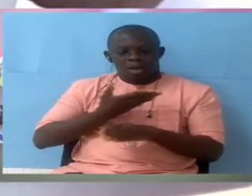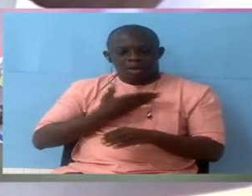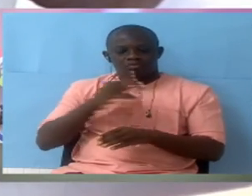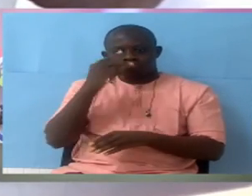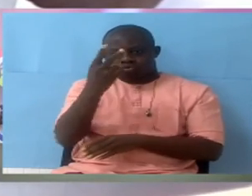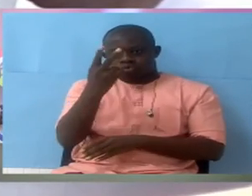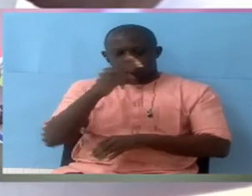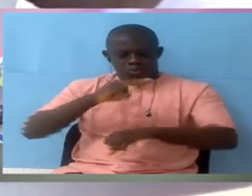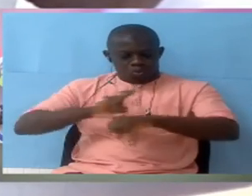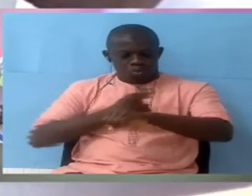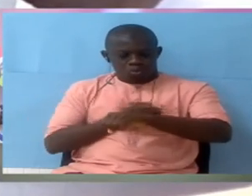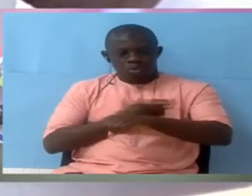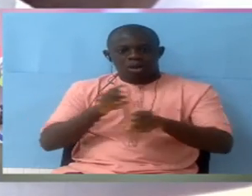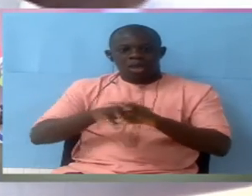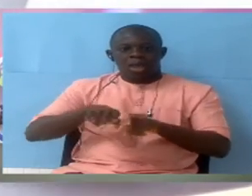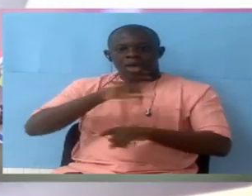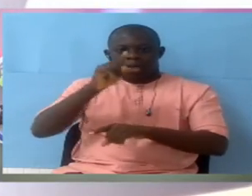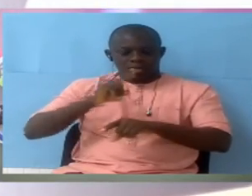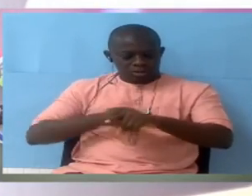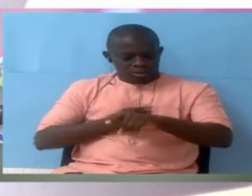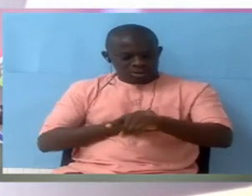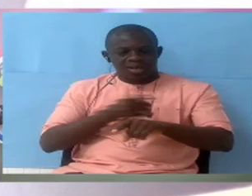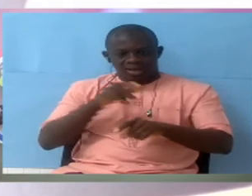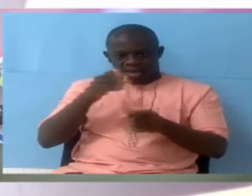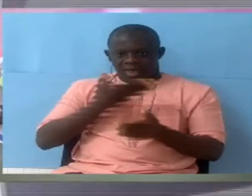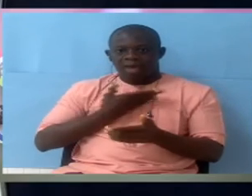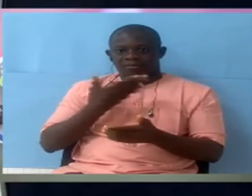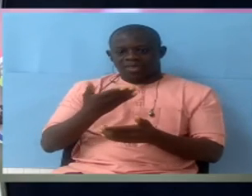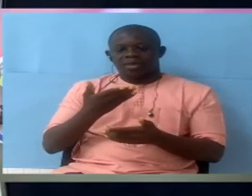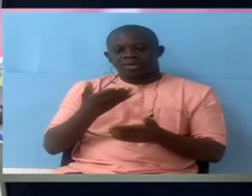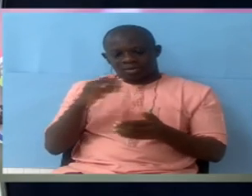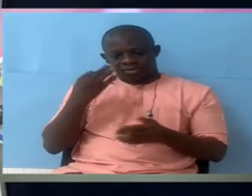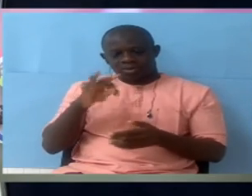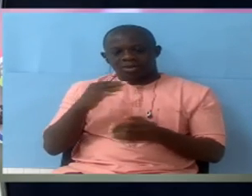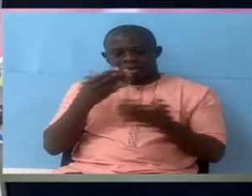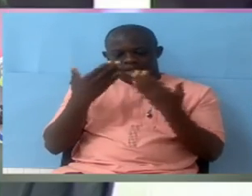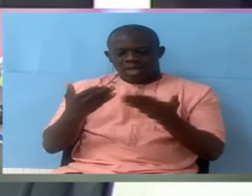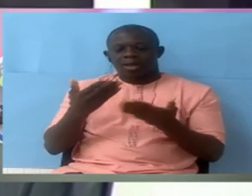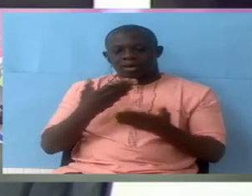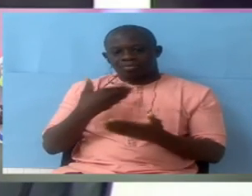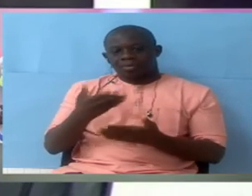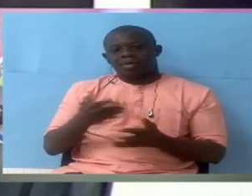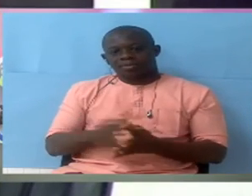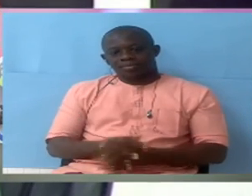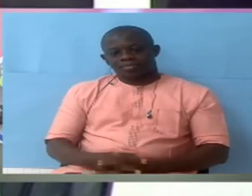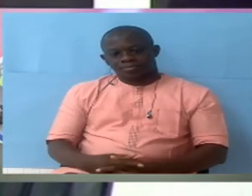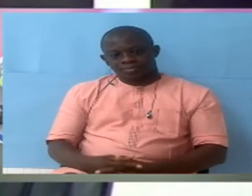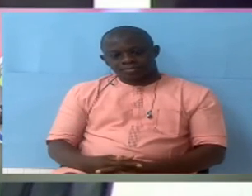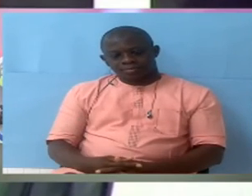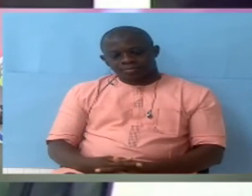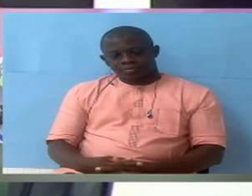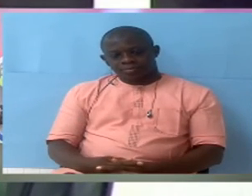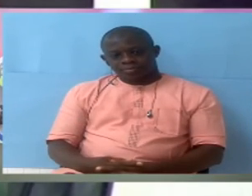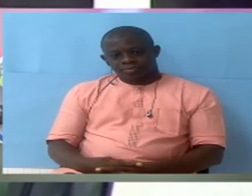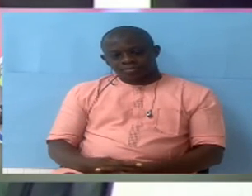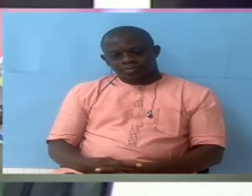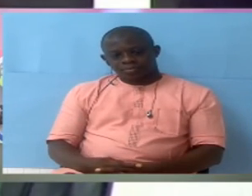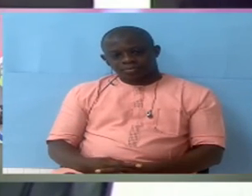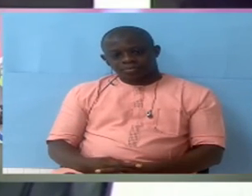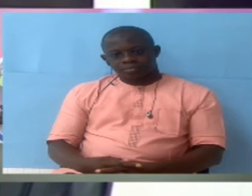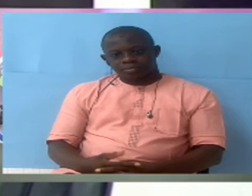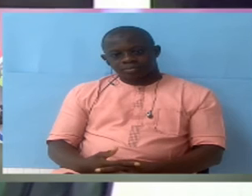here and the scars are still present. Chene bin chene won suma loxo bi sax am ben tay amna ñaari gañu gañu ci legget yaangi ni